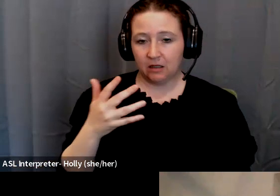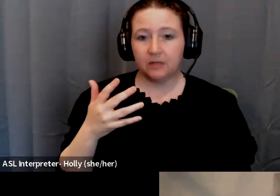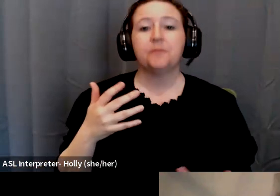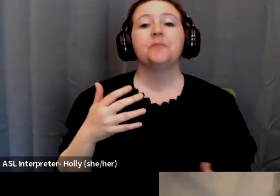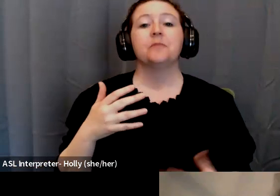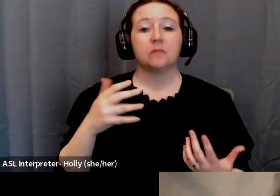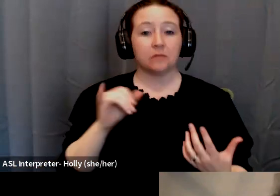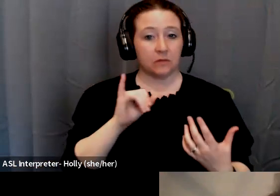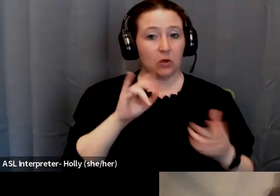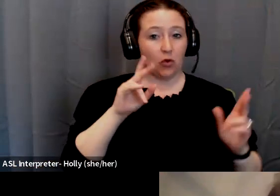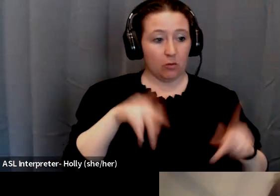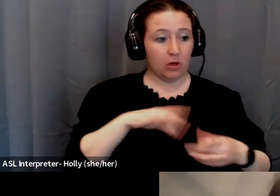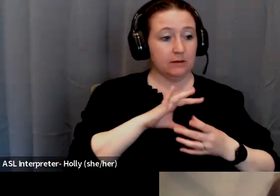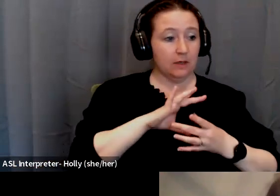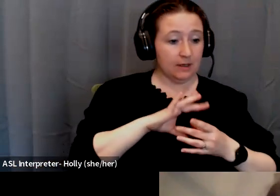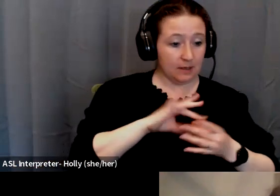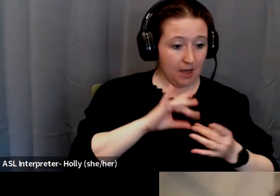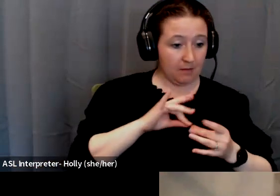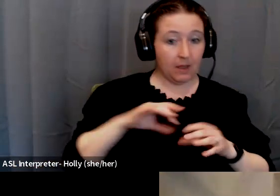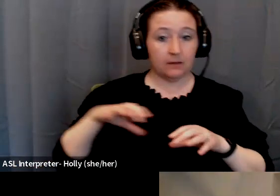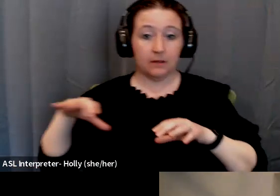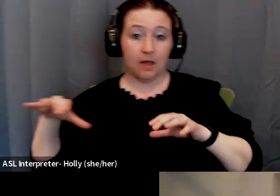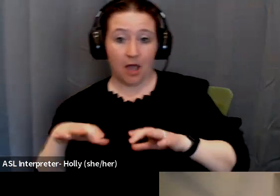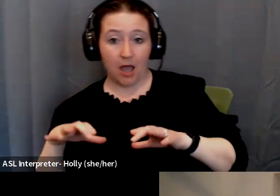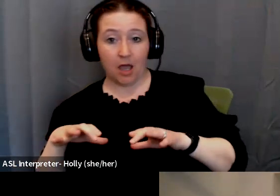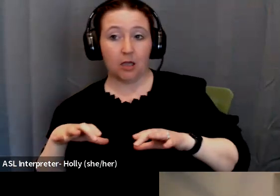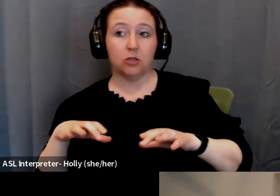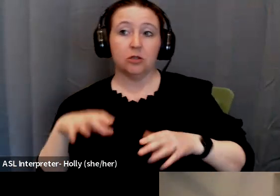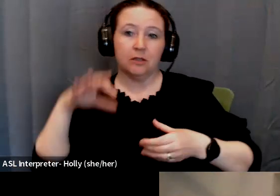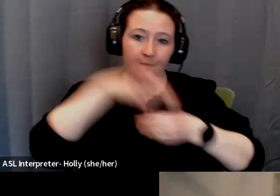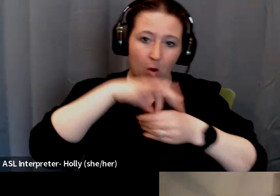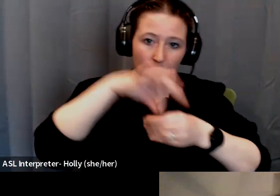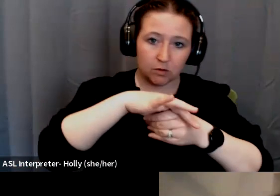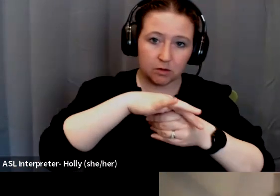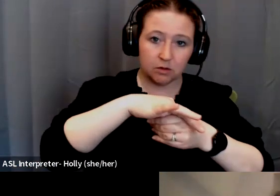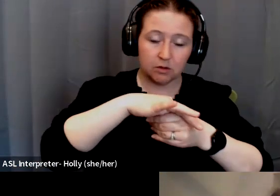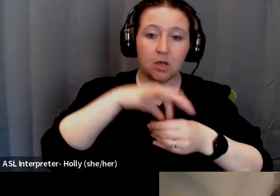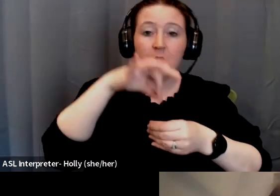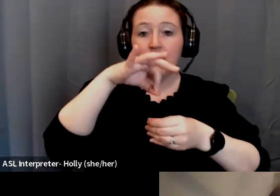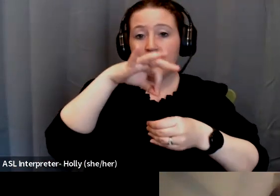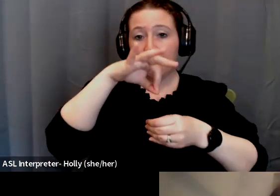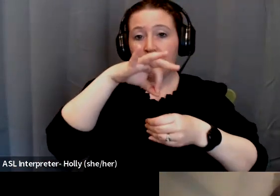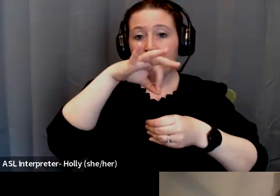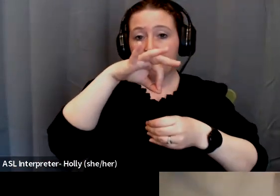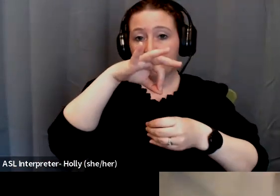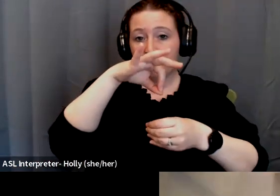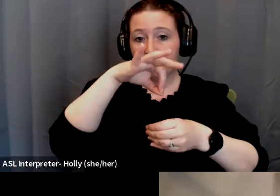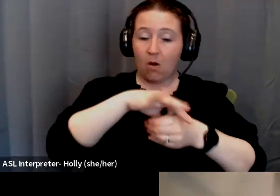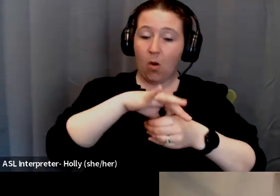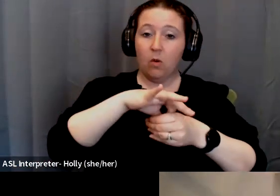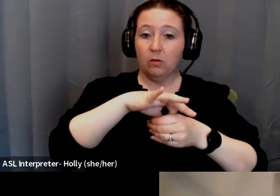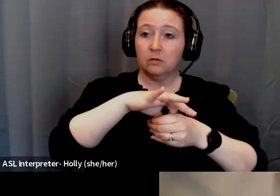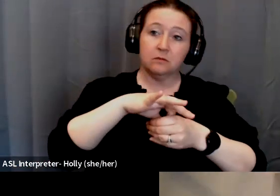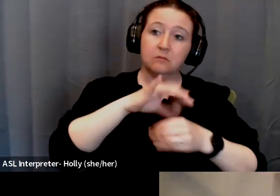and then there's action taken, there are votes. A vote, generally speaking, under Robert's rules, the majority